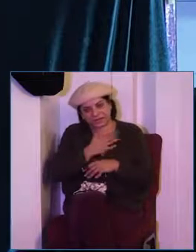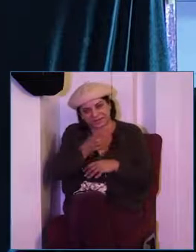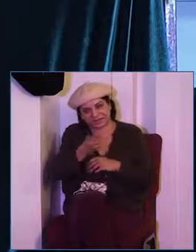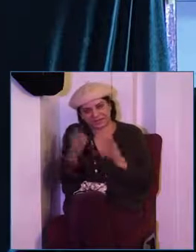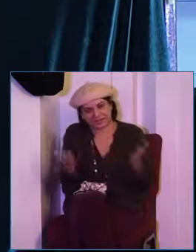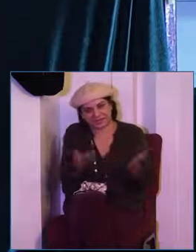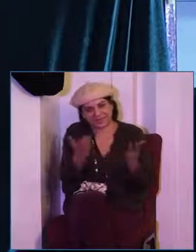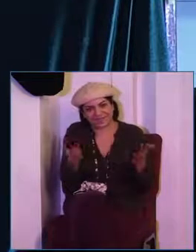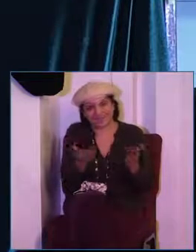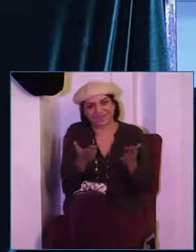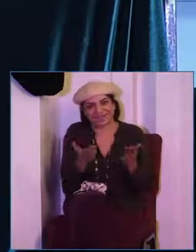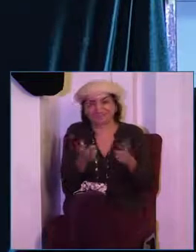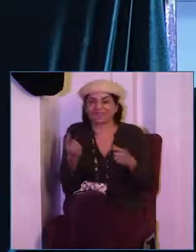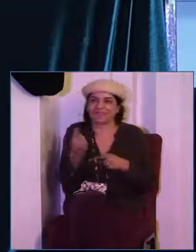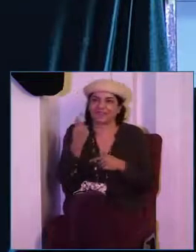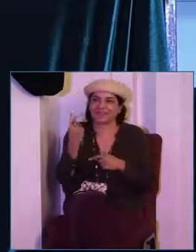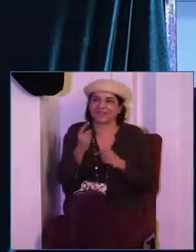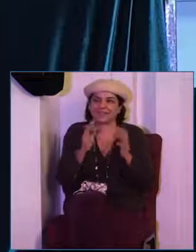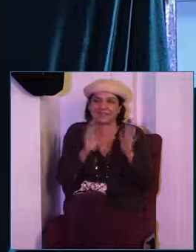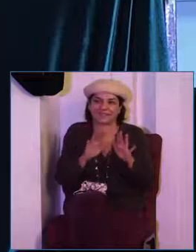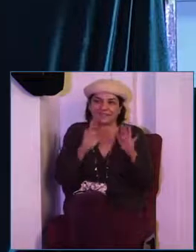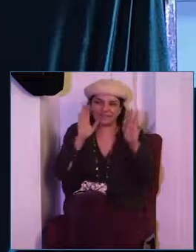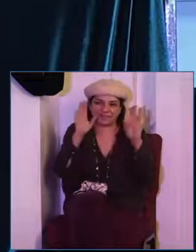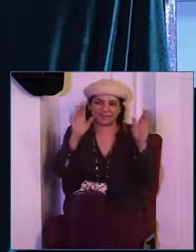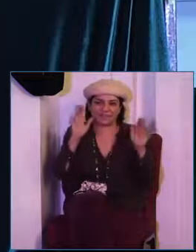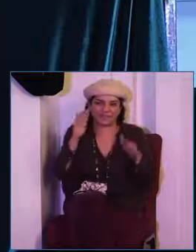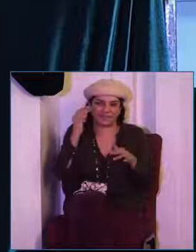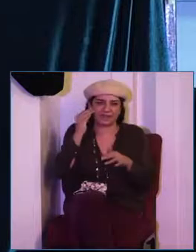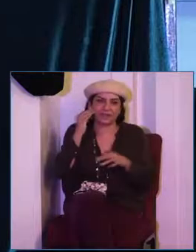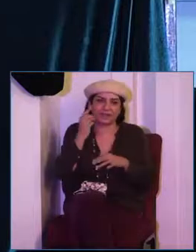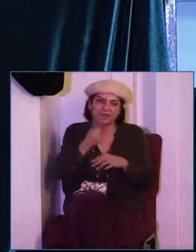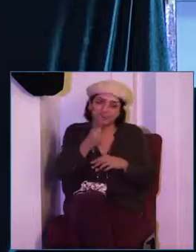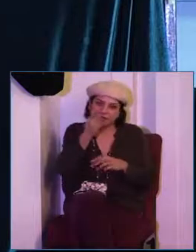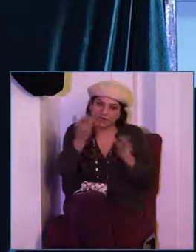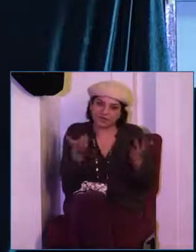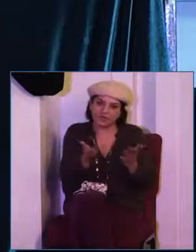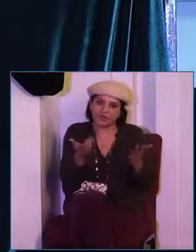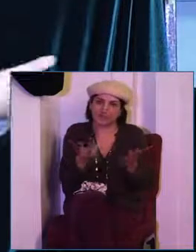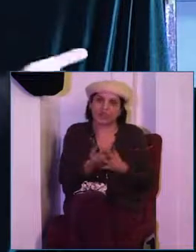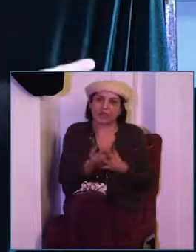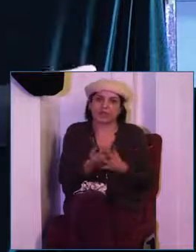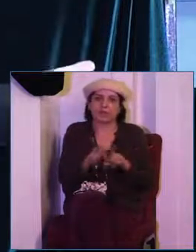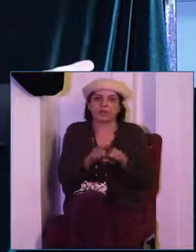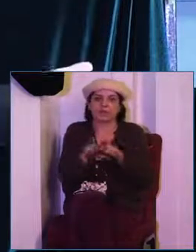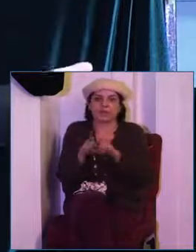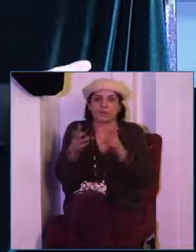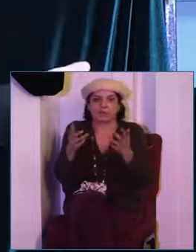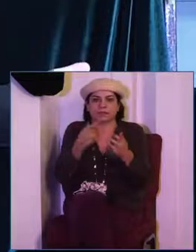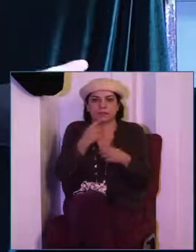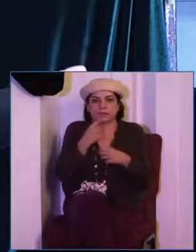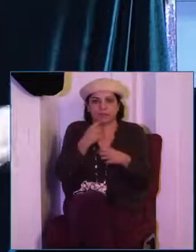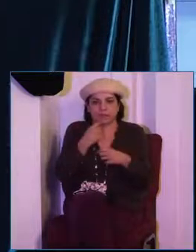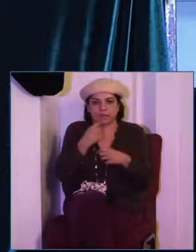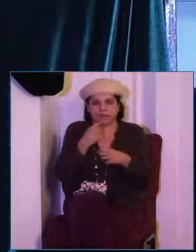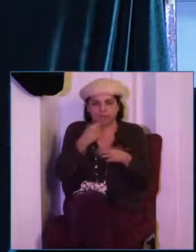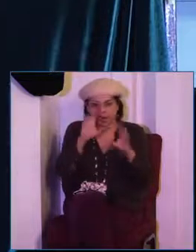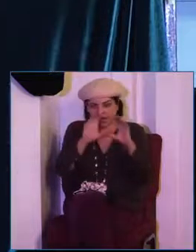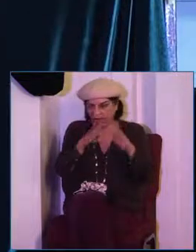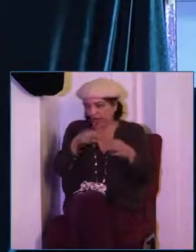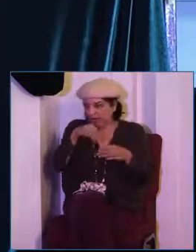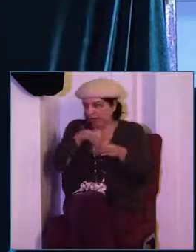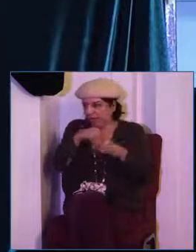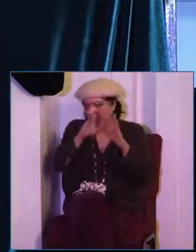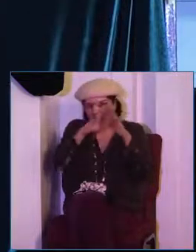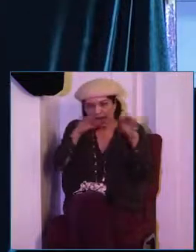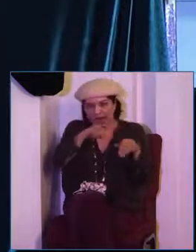It's always wonderful to know that you are here. We also want to say welcome to the in-house crew that is